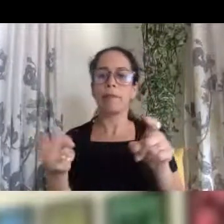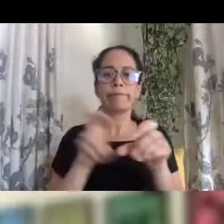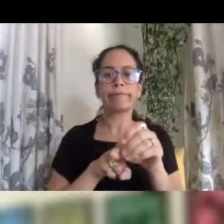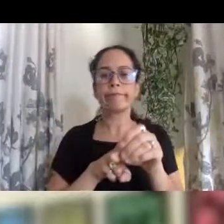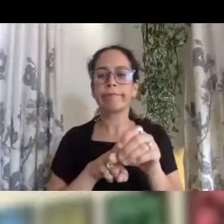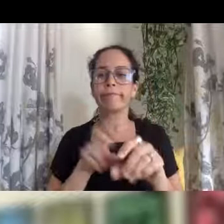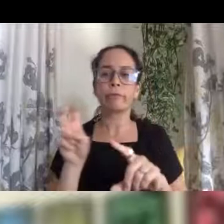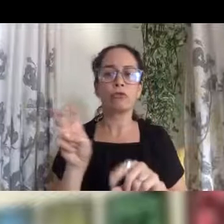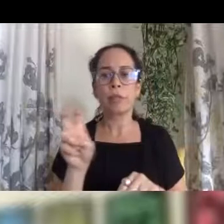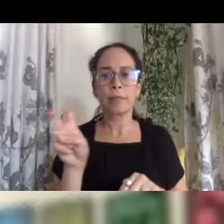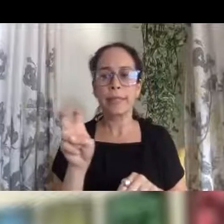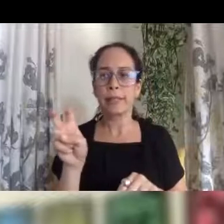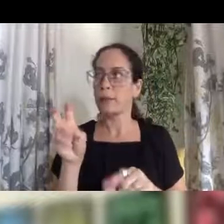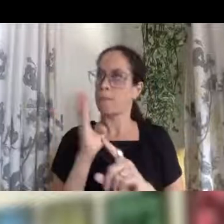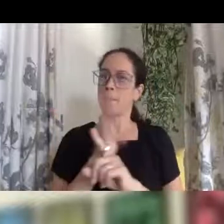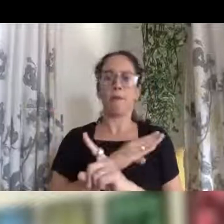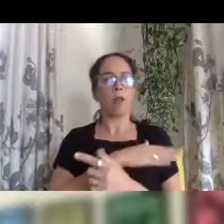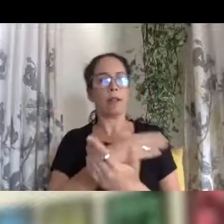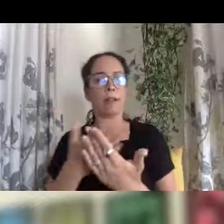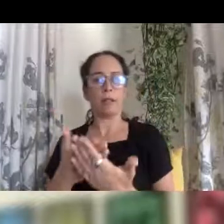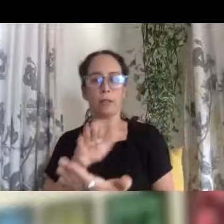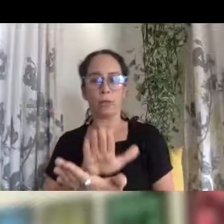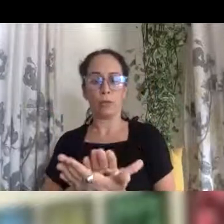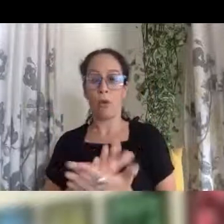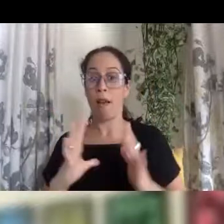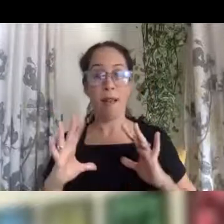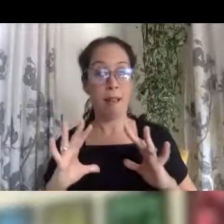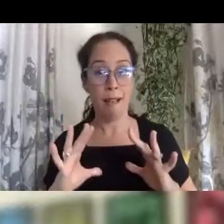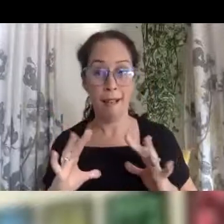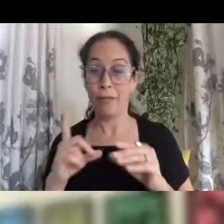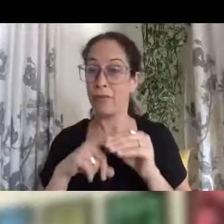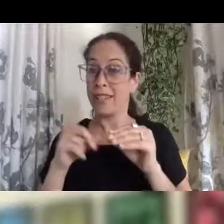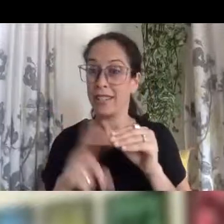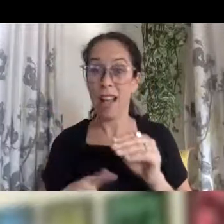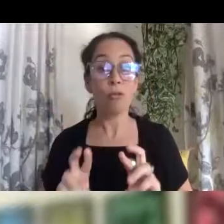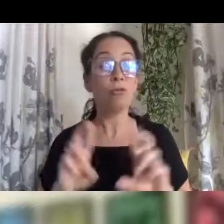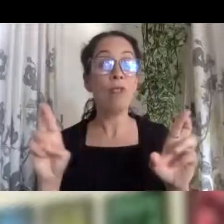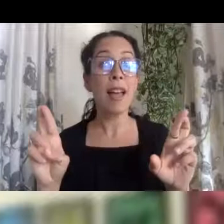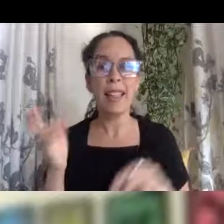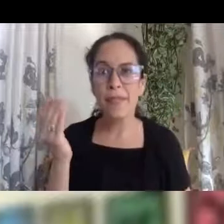arrive to school. And the best part is the results are ready in 15 minutes.